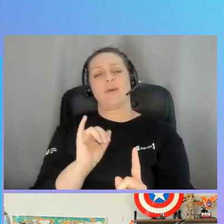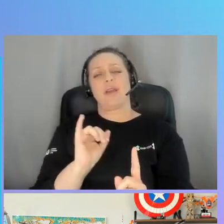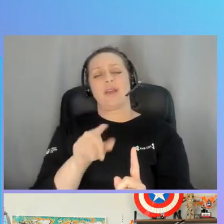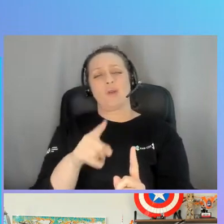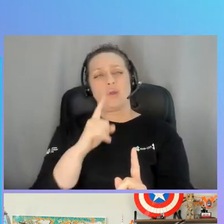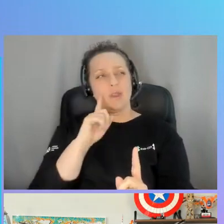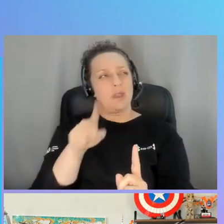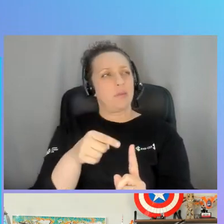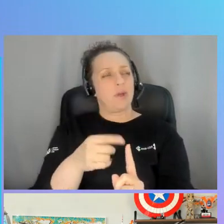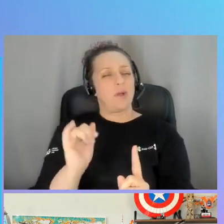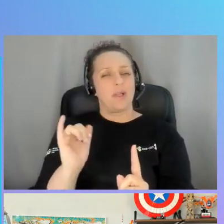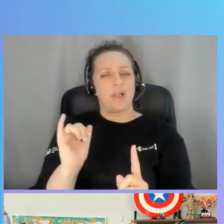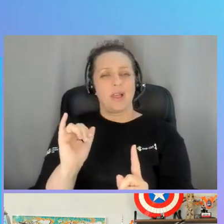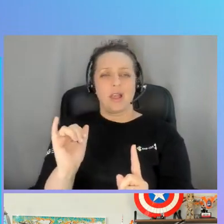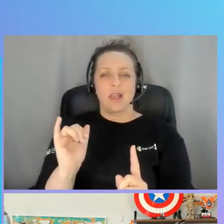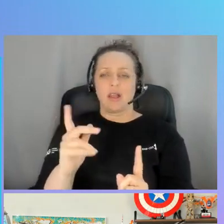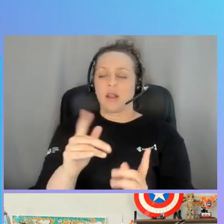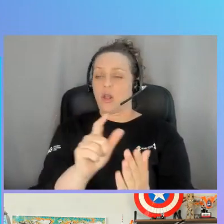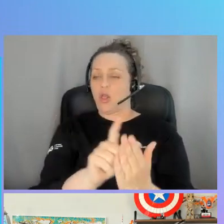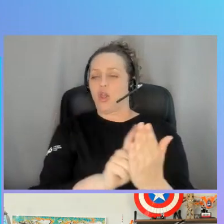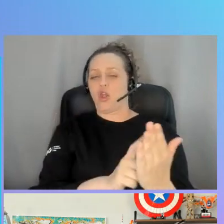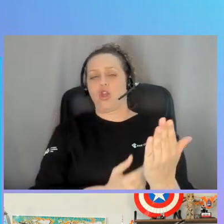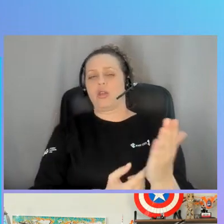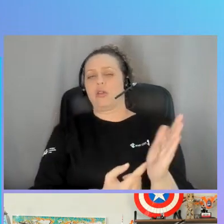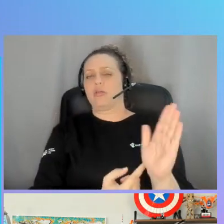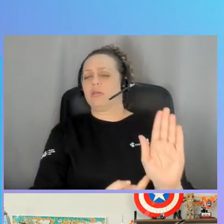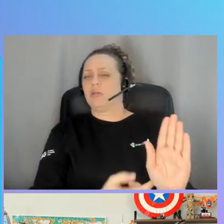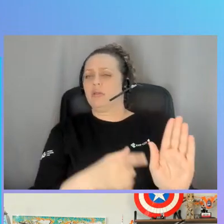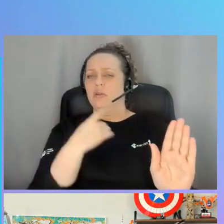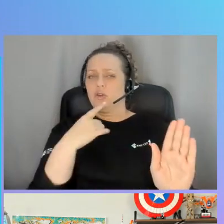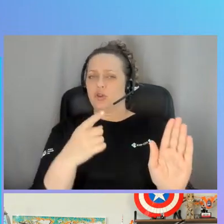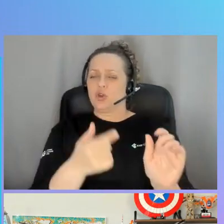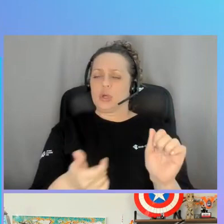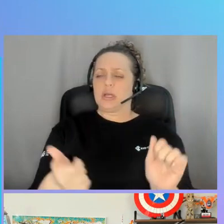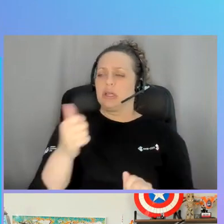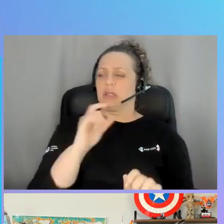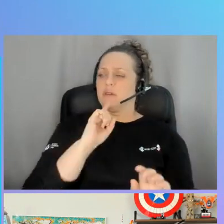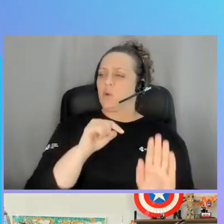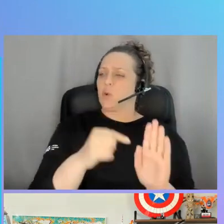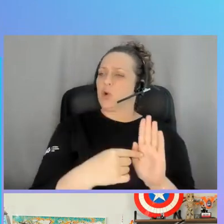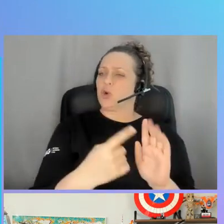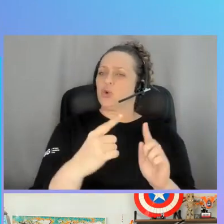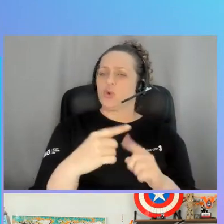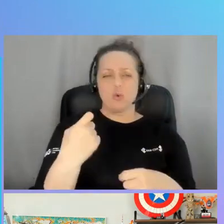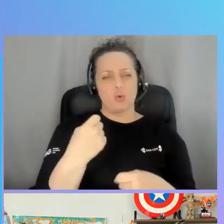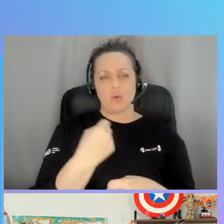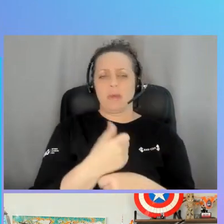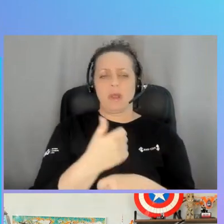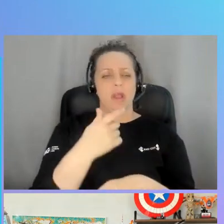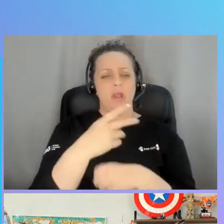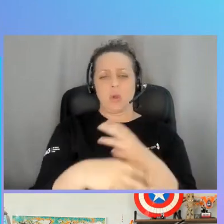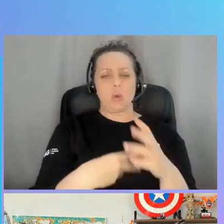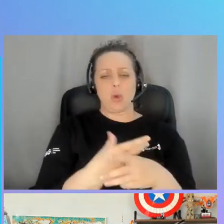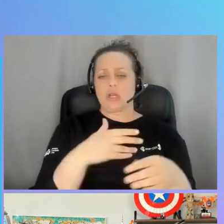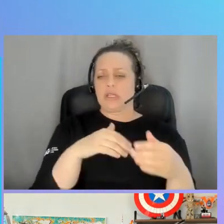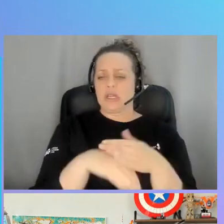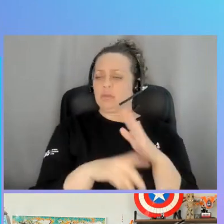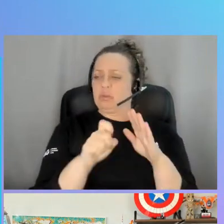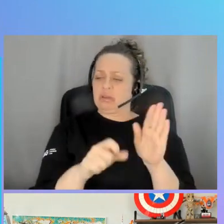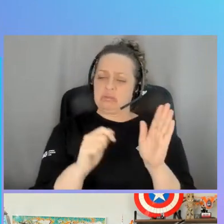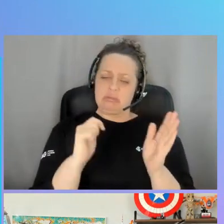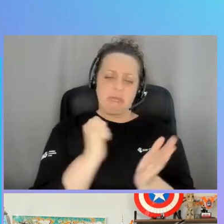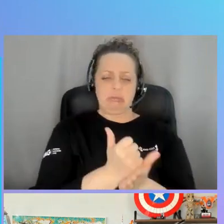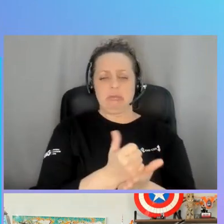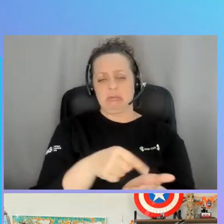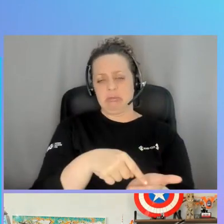you think about like law, right? Like you can come in and do an executive order to make the world accessible, right?